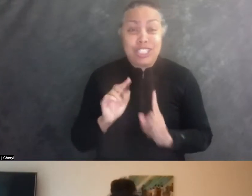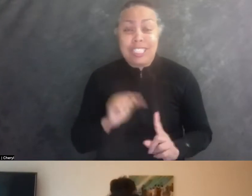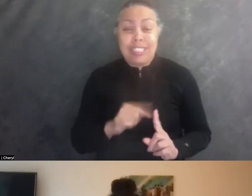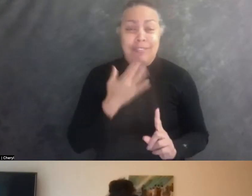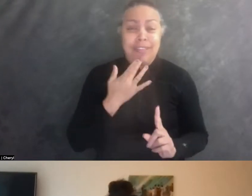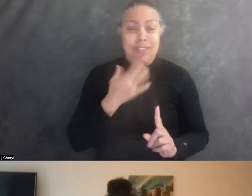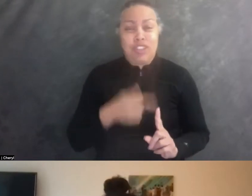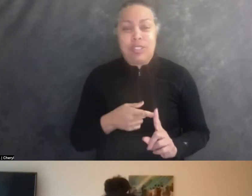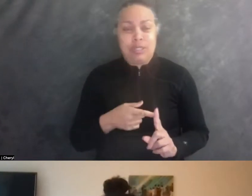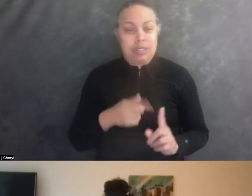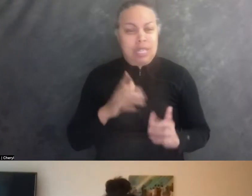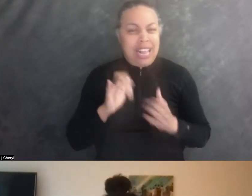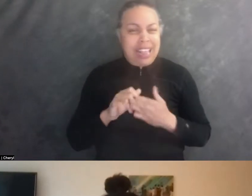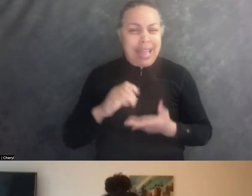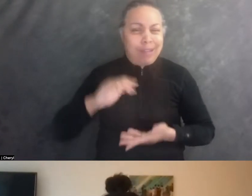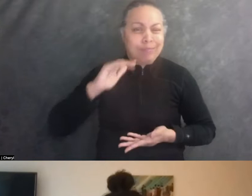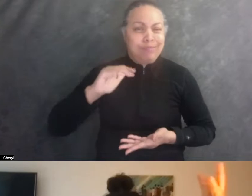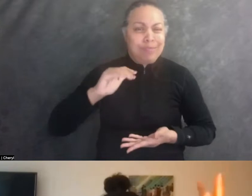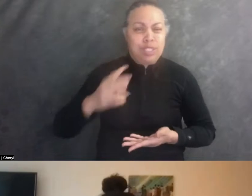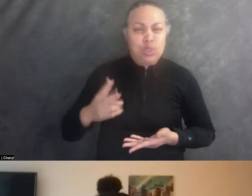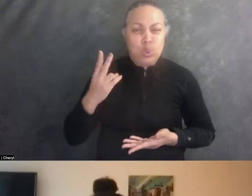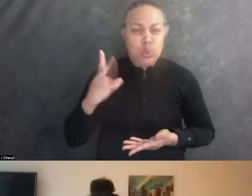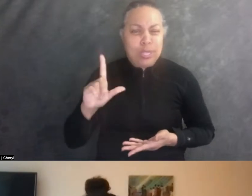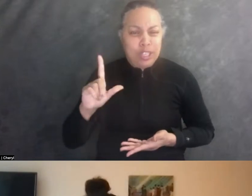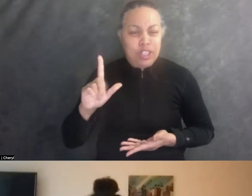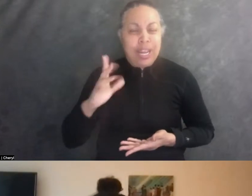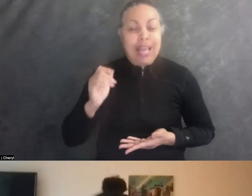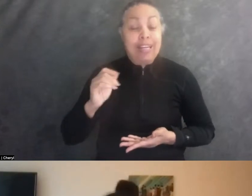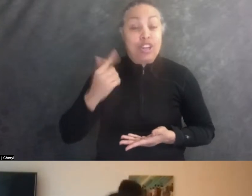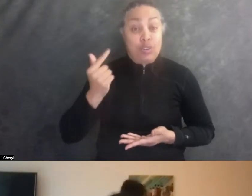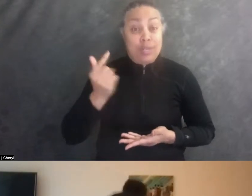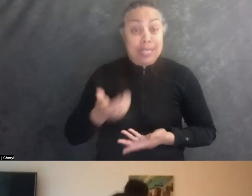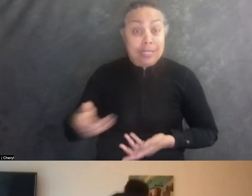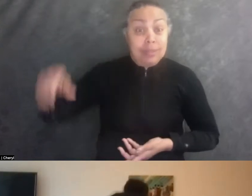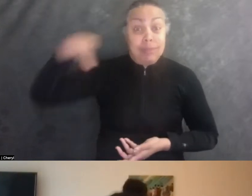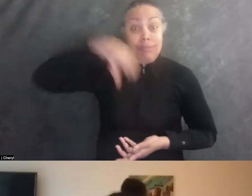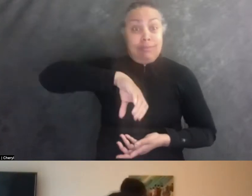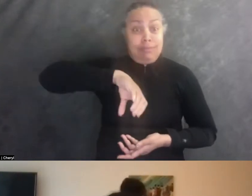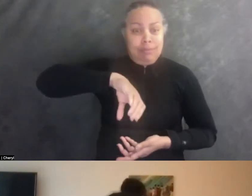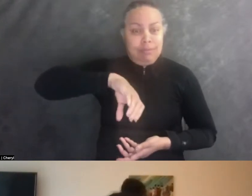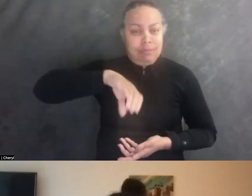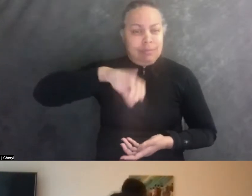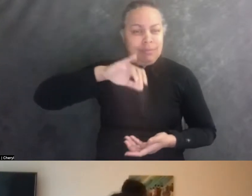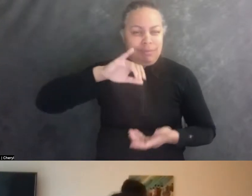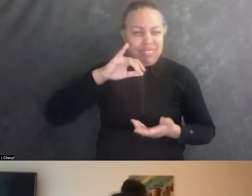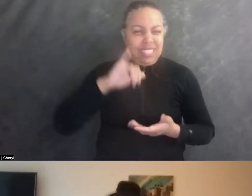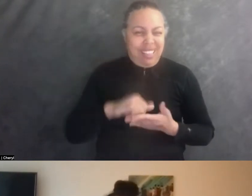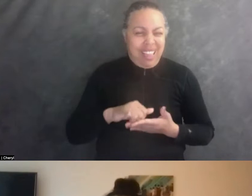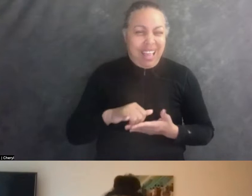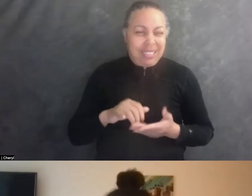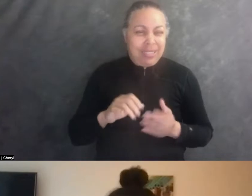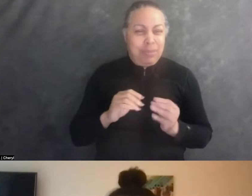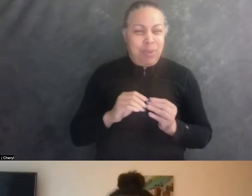one, like that 2-liter soda bottle and the green upside down soda bottle is a kind of a